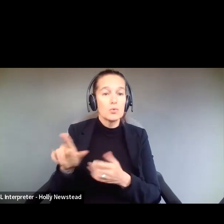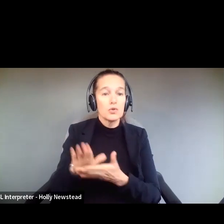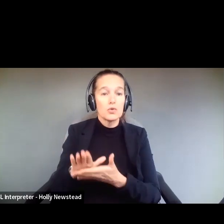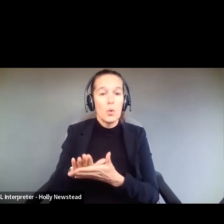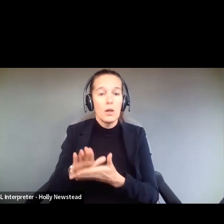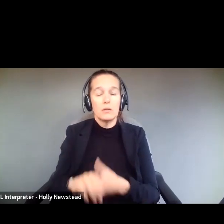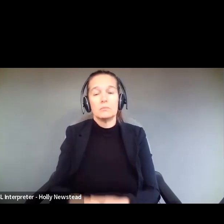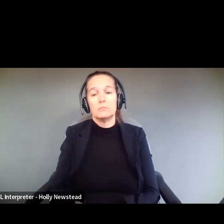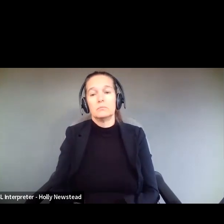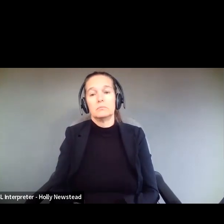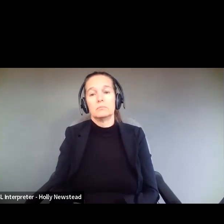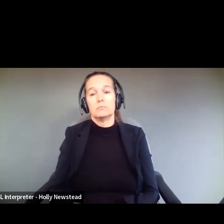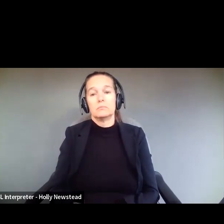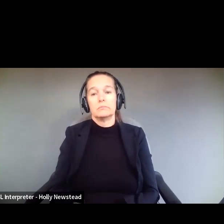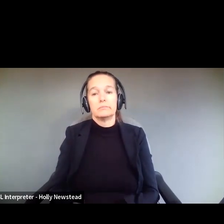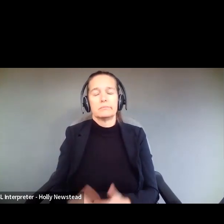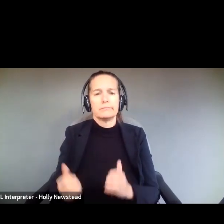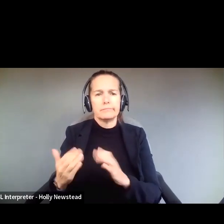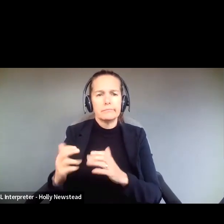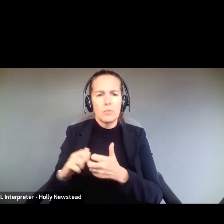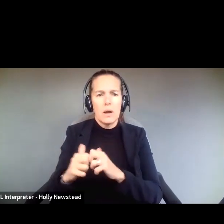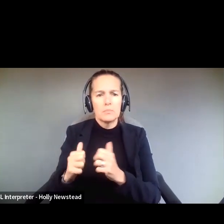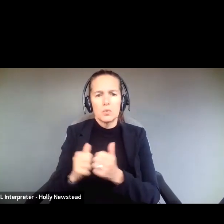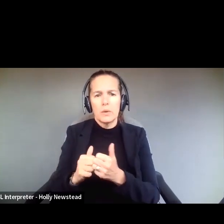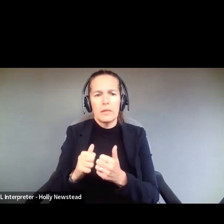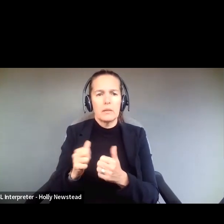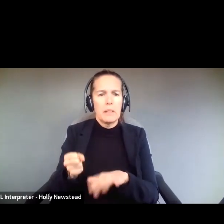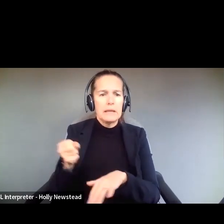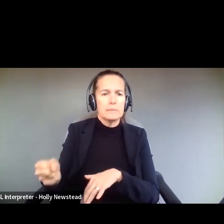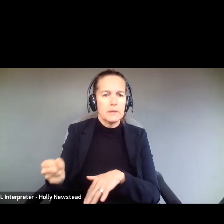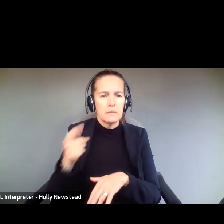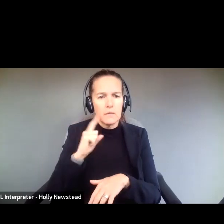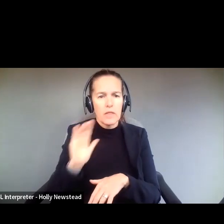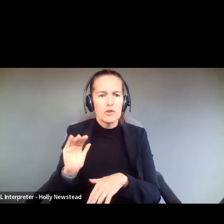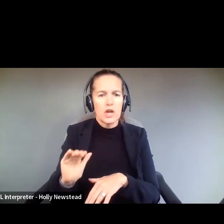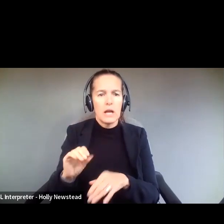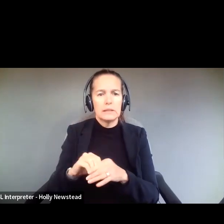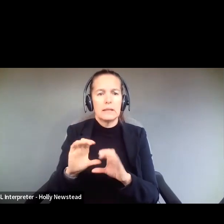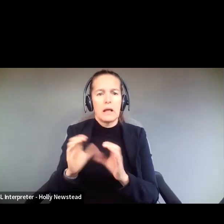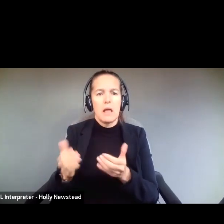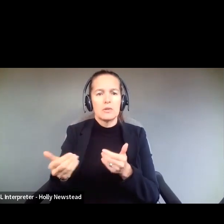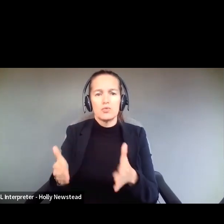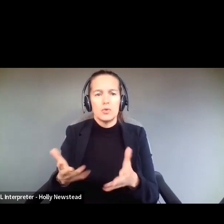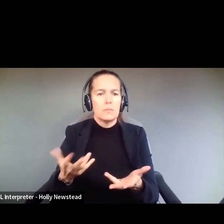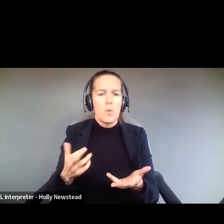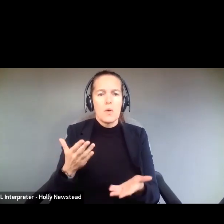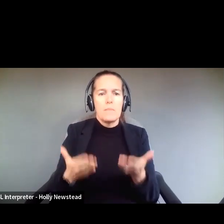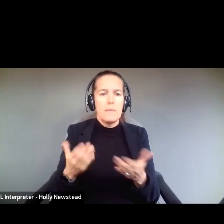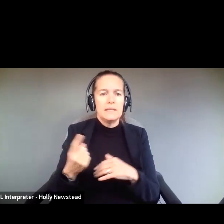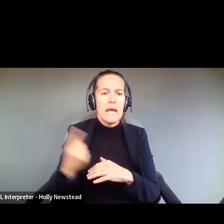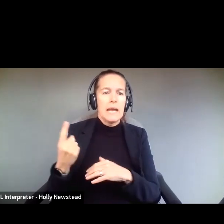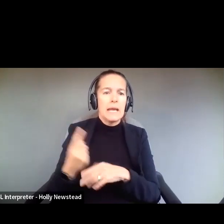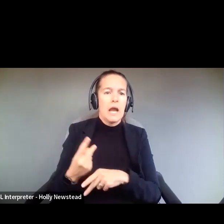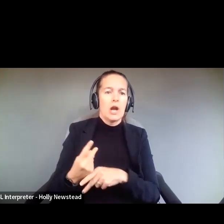and then they encounter problems with placement for their child in the classroom, and maybe the daycare. I mean, I